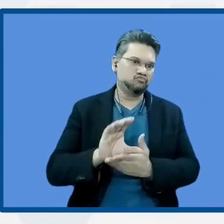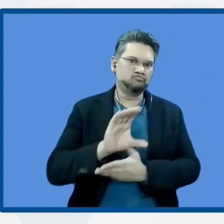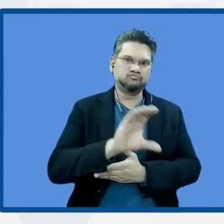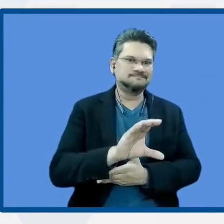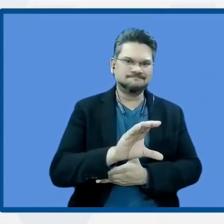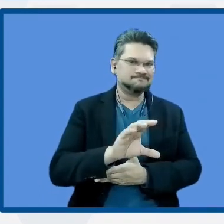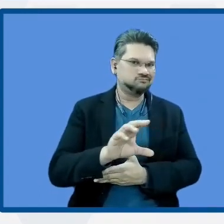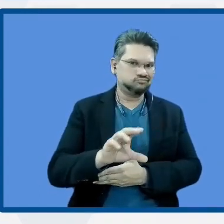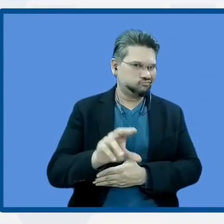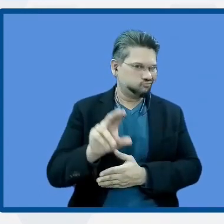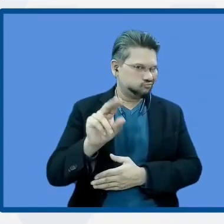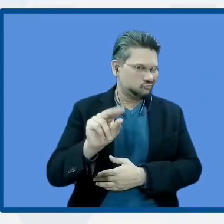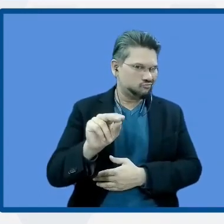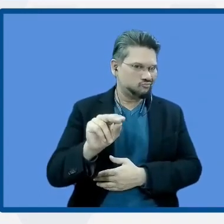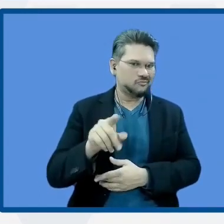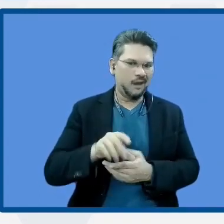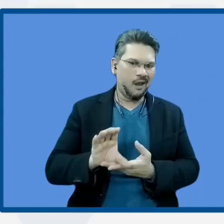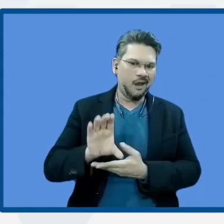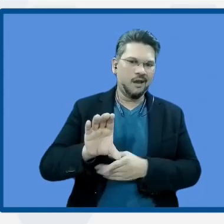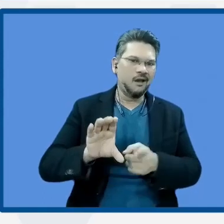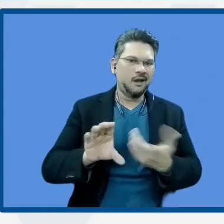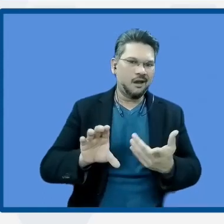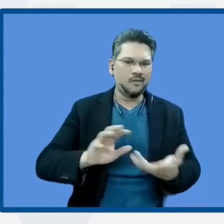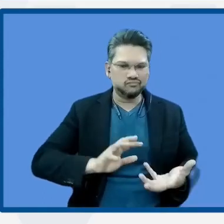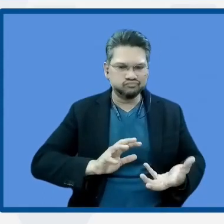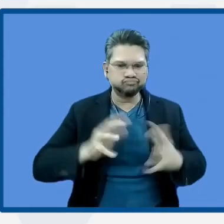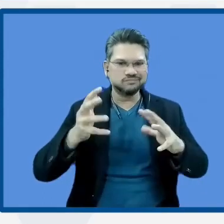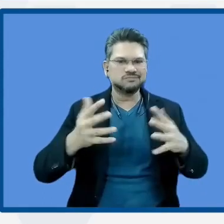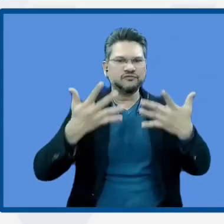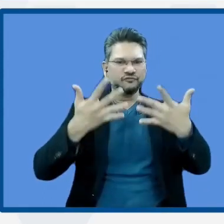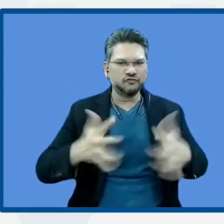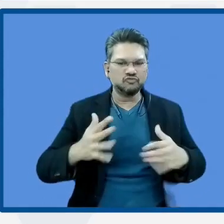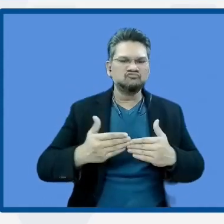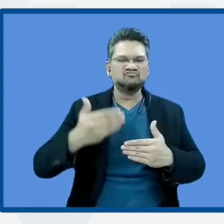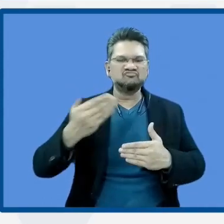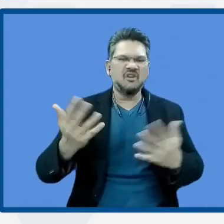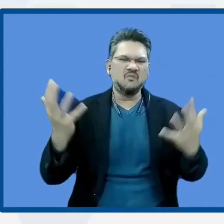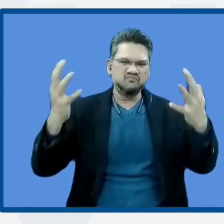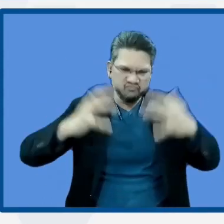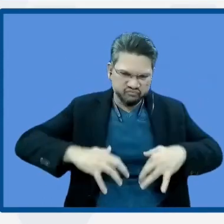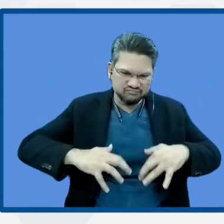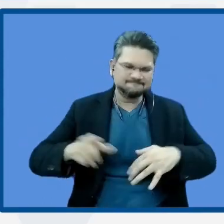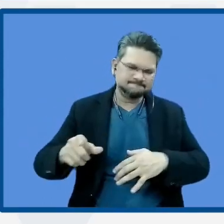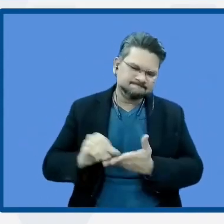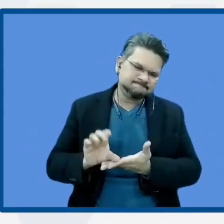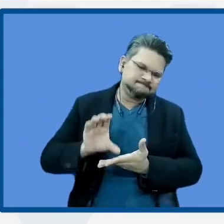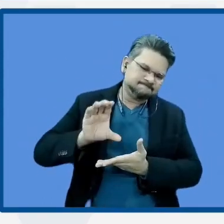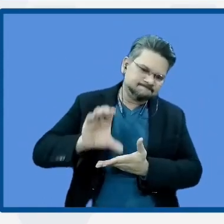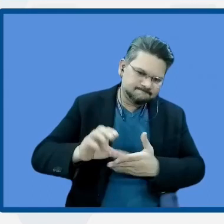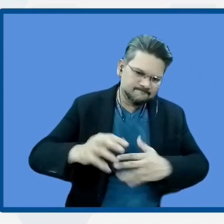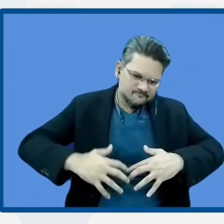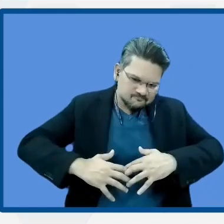recovery, reconstruction, all that is damaged, we are really talking around